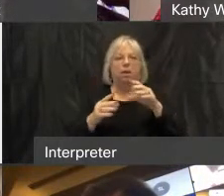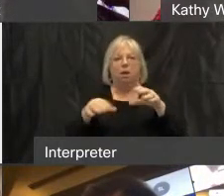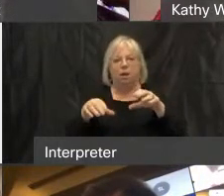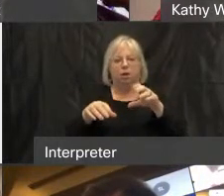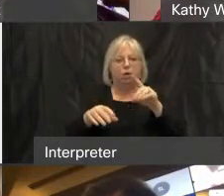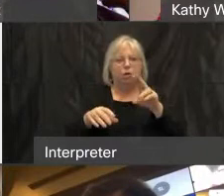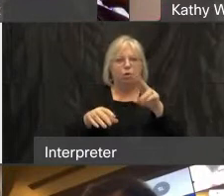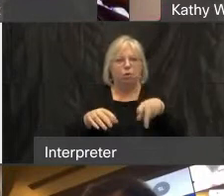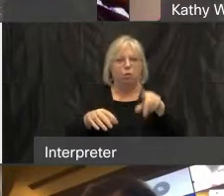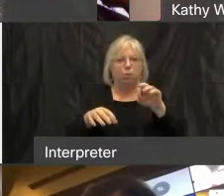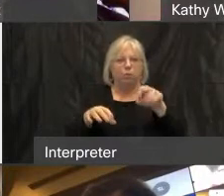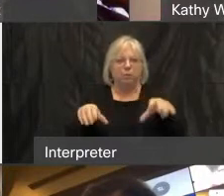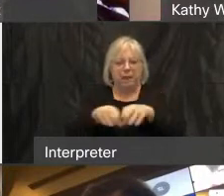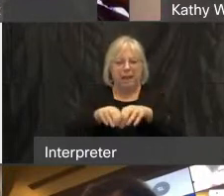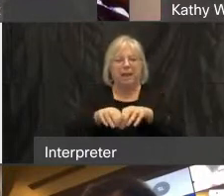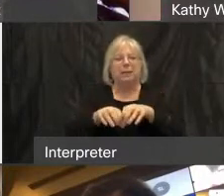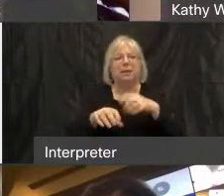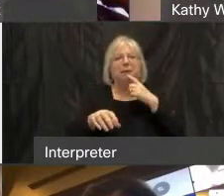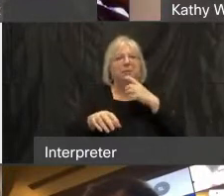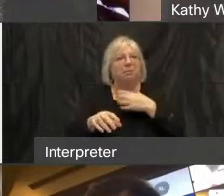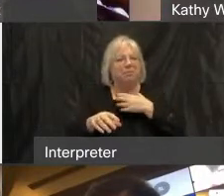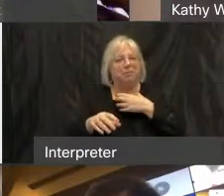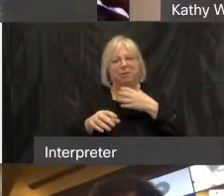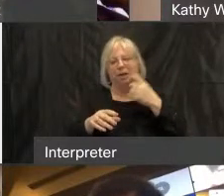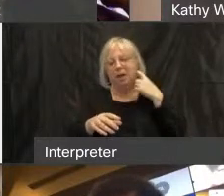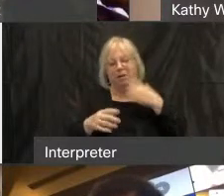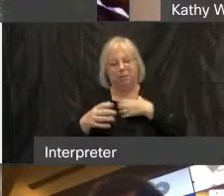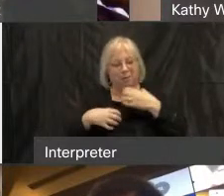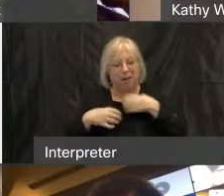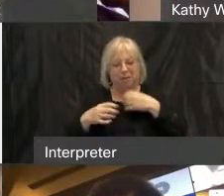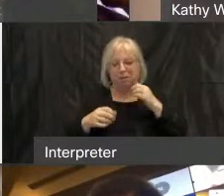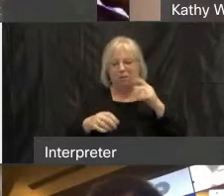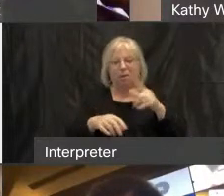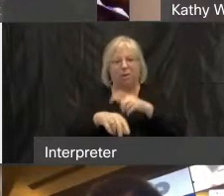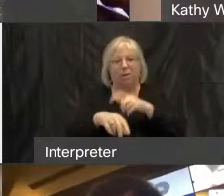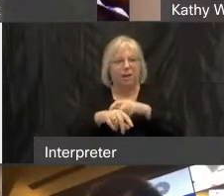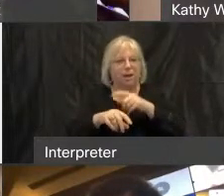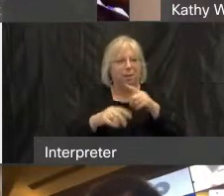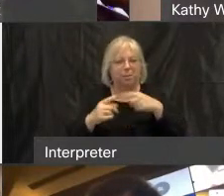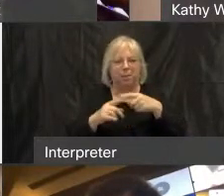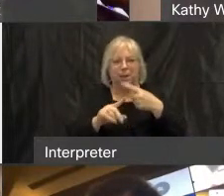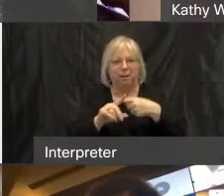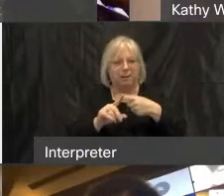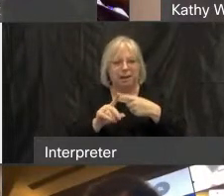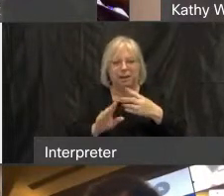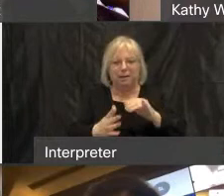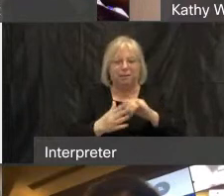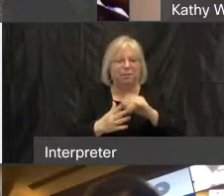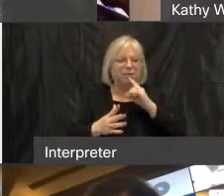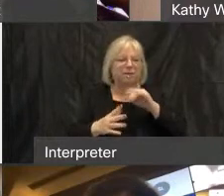time about the tenants and, you know, it's not regulated and loud music, junk cars,